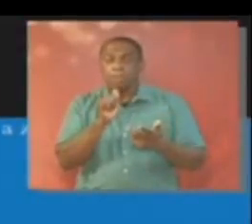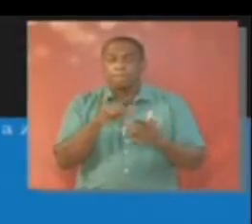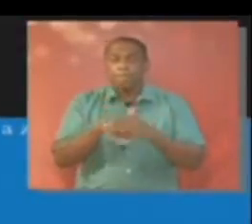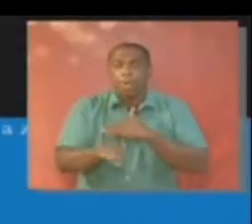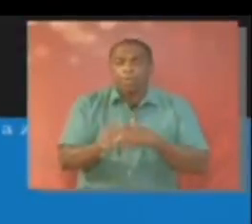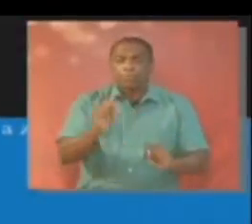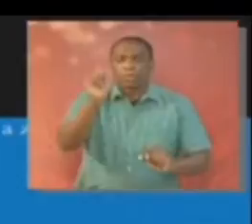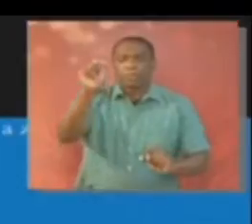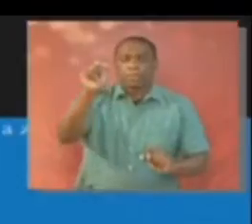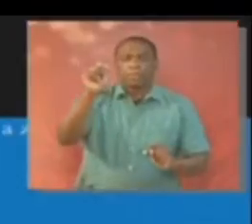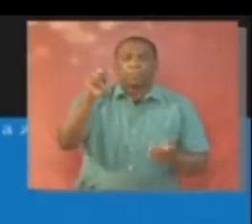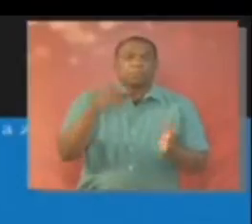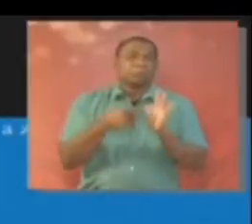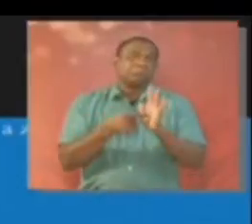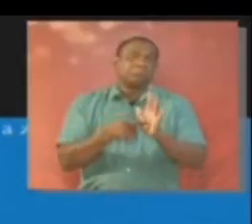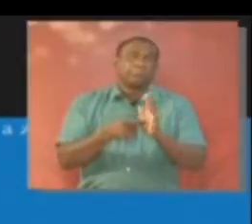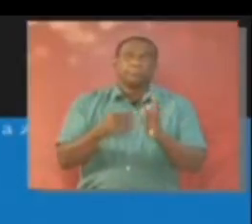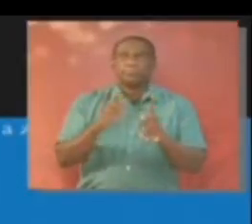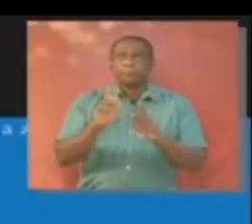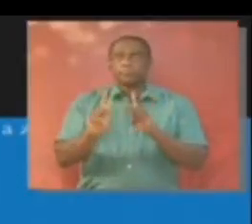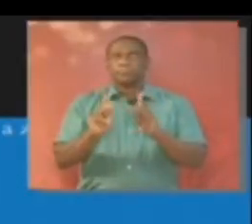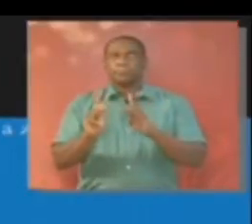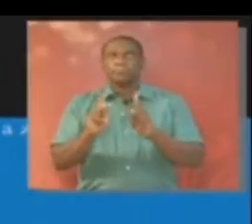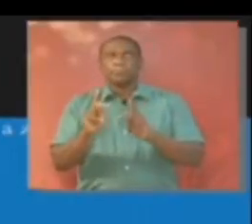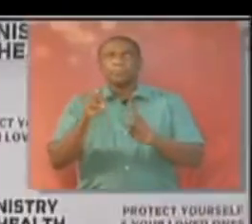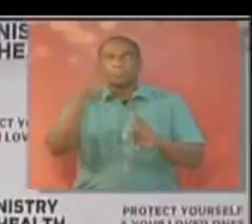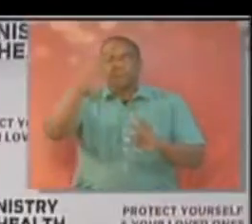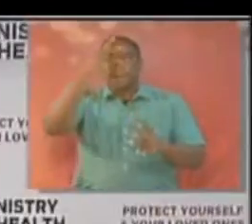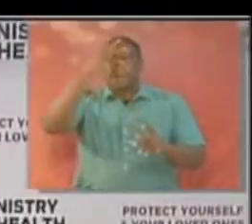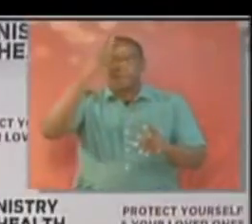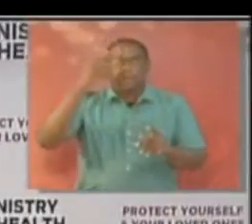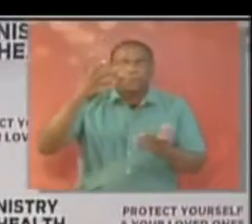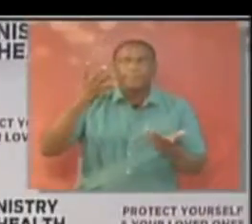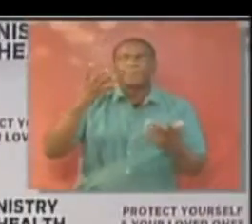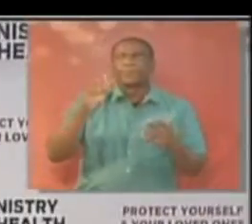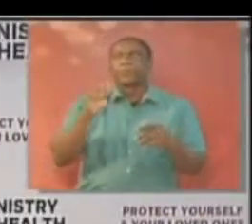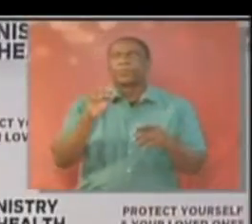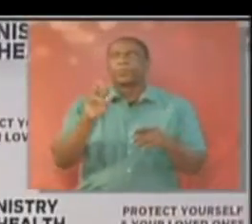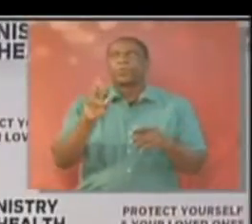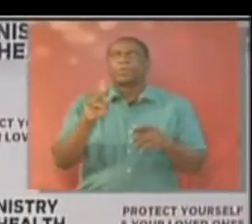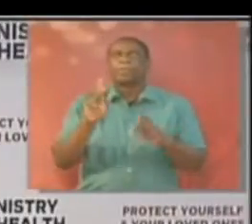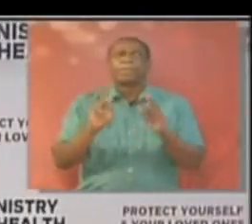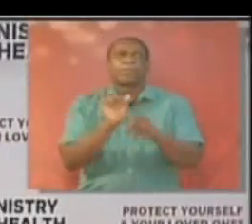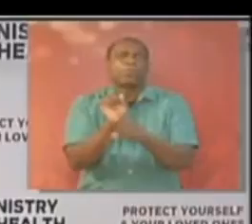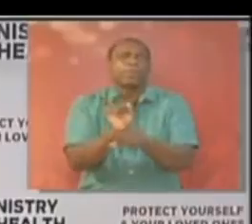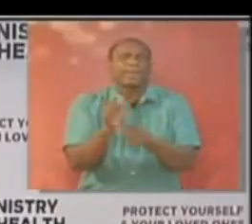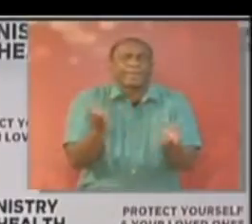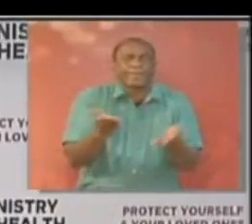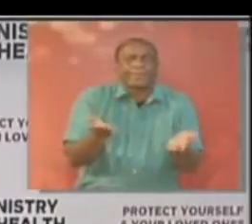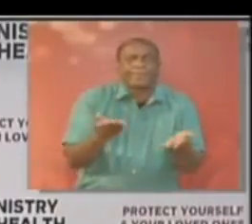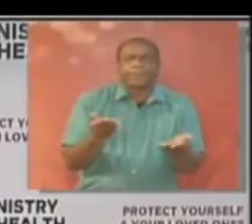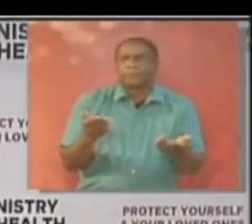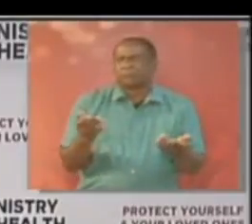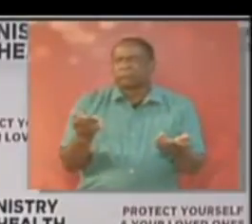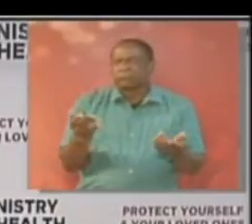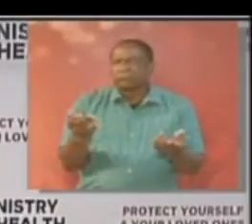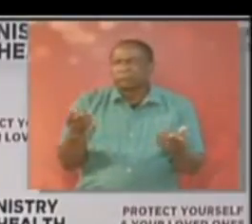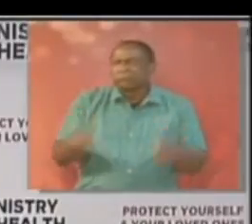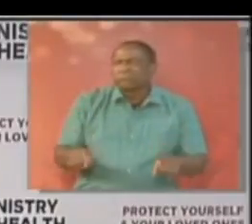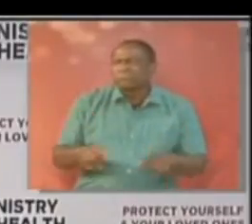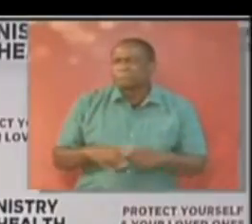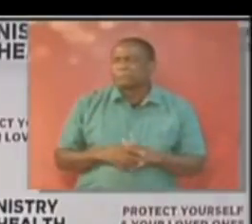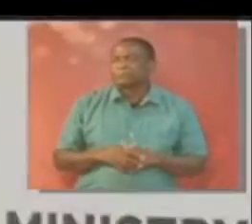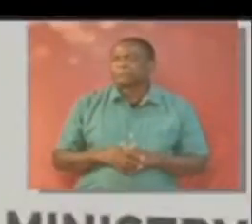and diplomats? Thank you. Okay, so you take the first one. Okay. So thanks, Brian. So scanning on the forehead, there has been some research